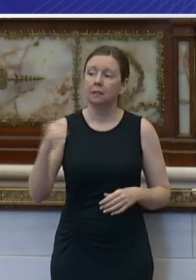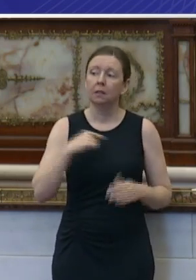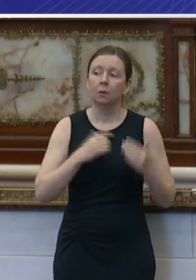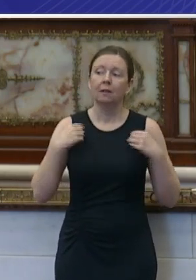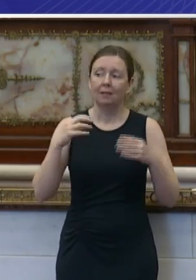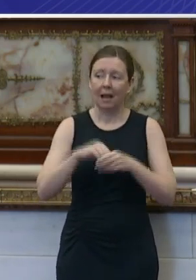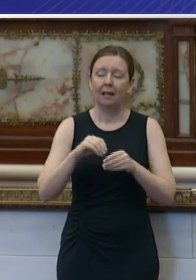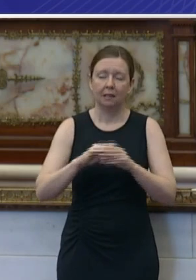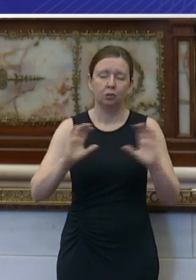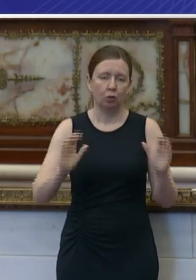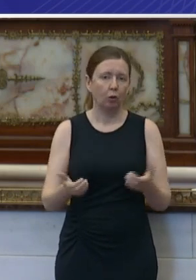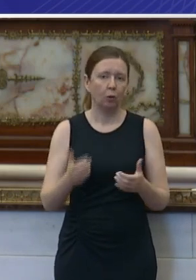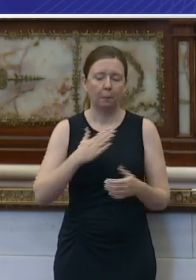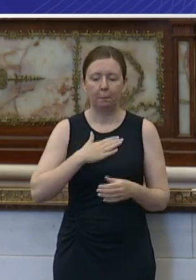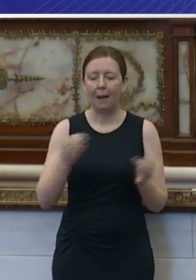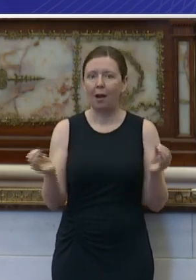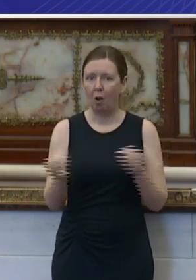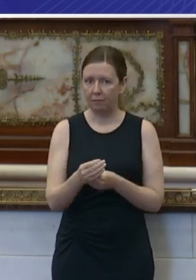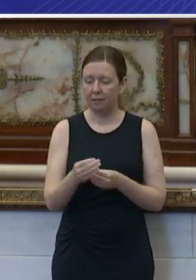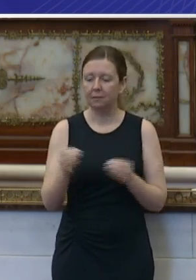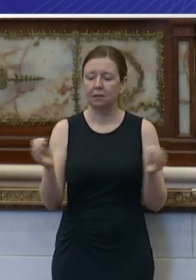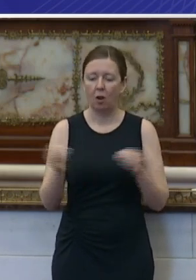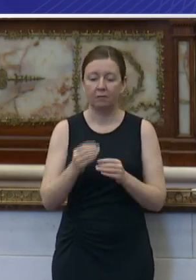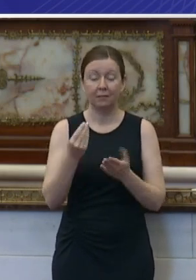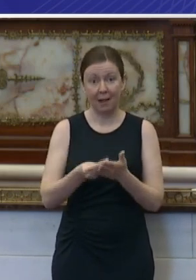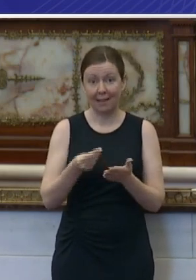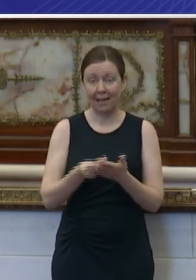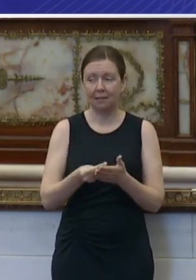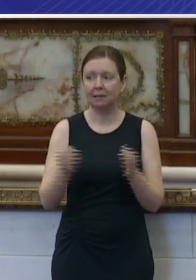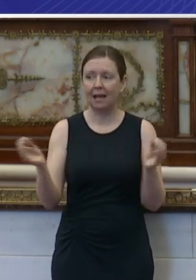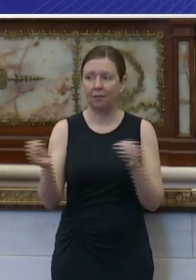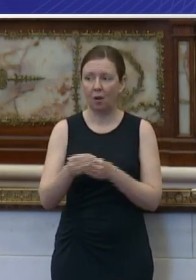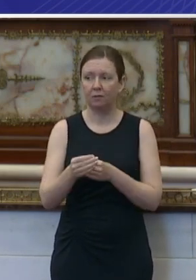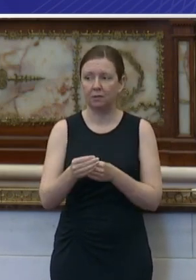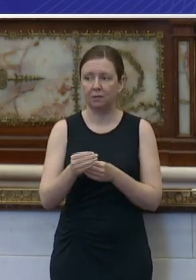group through my office, the Office of Finance, and the Office of